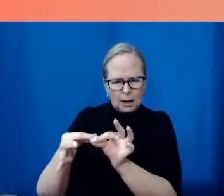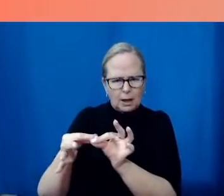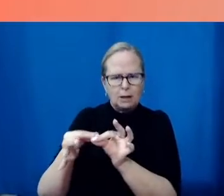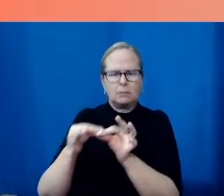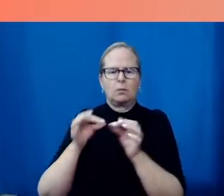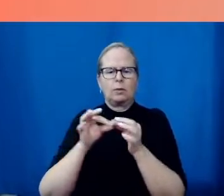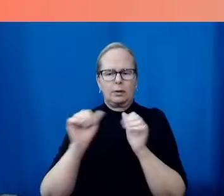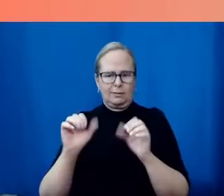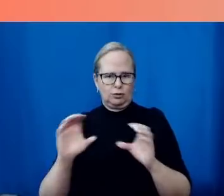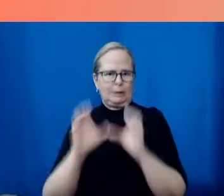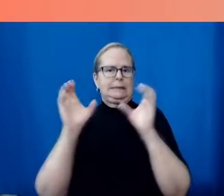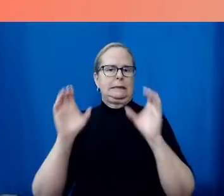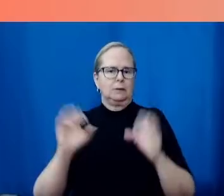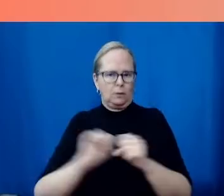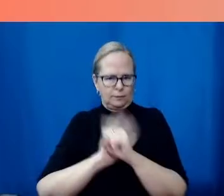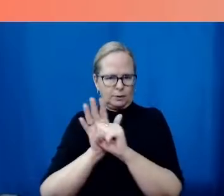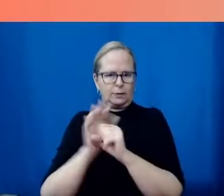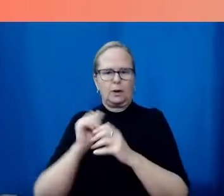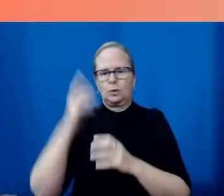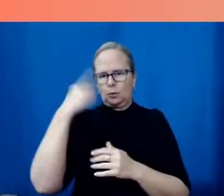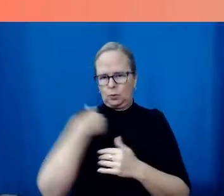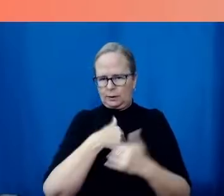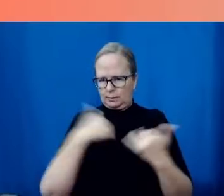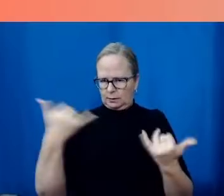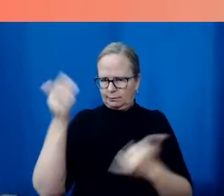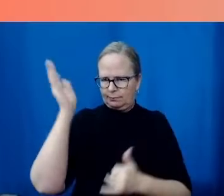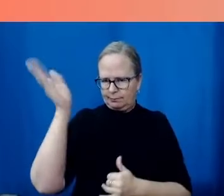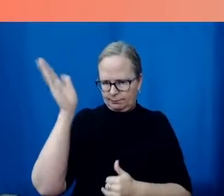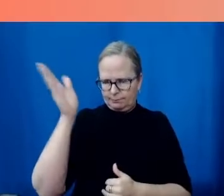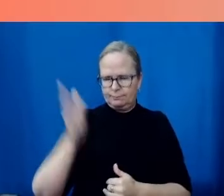that is why we are here today.